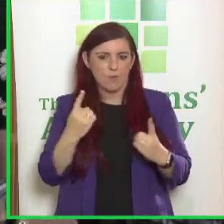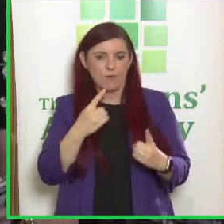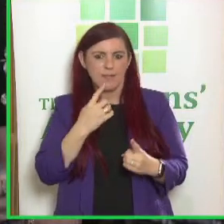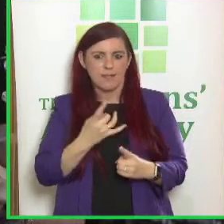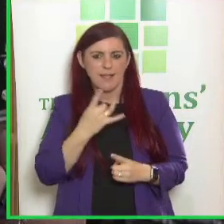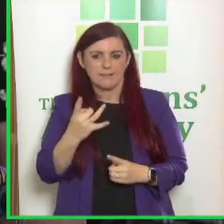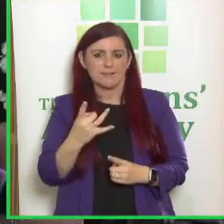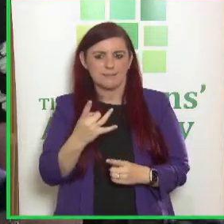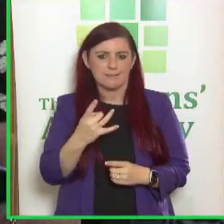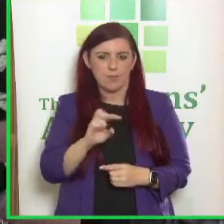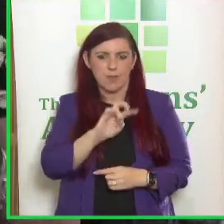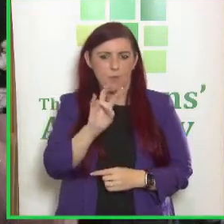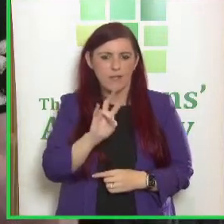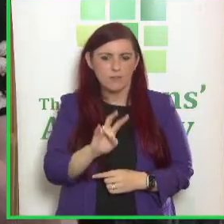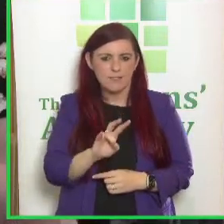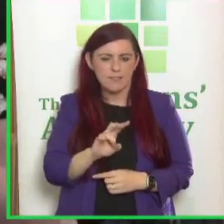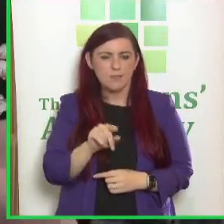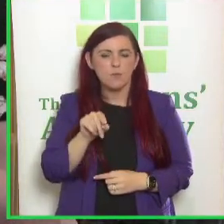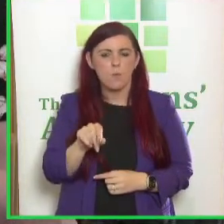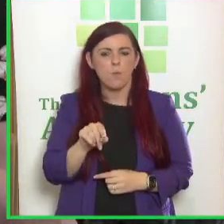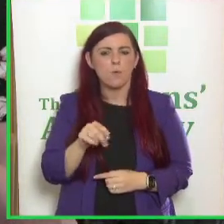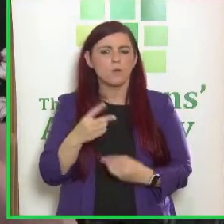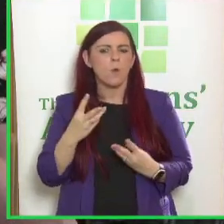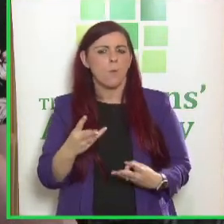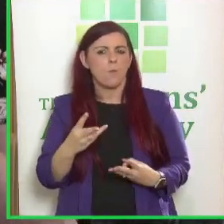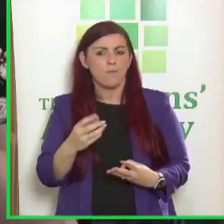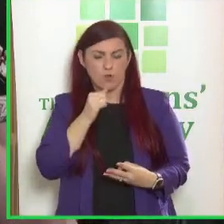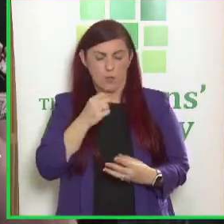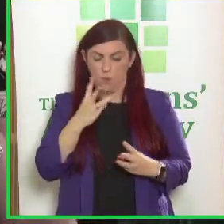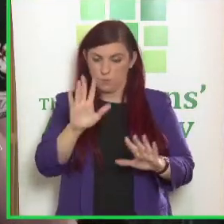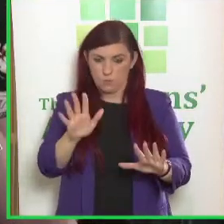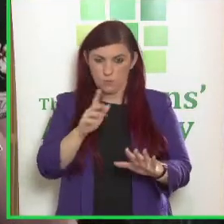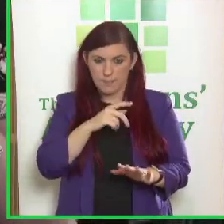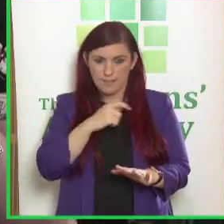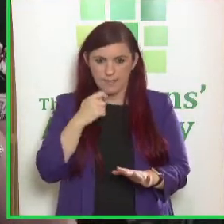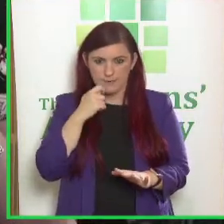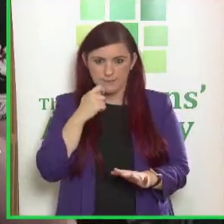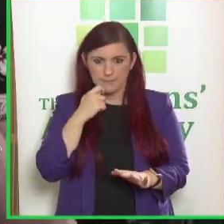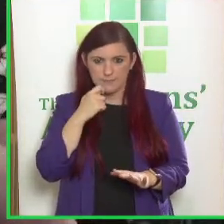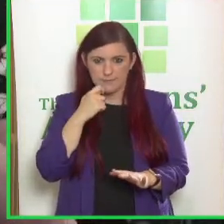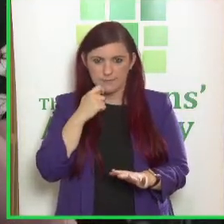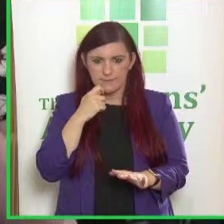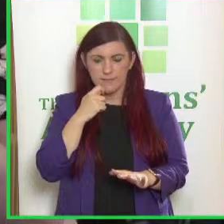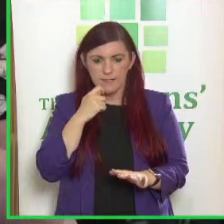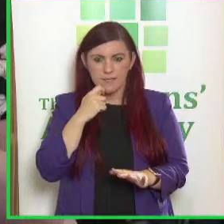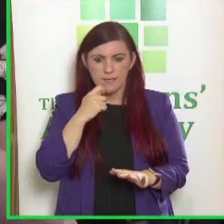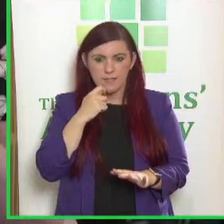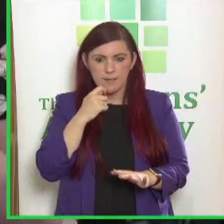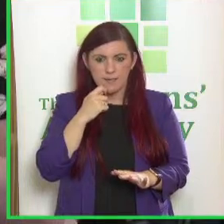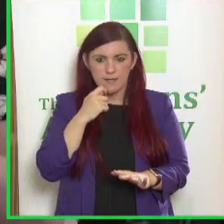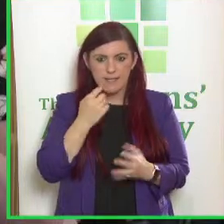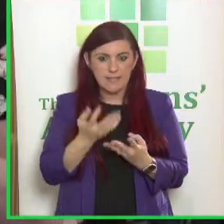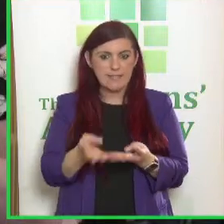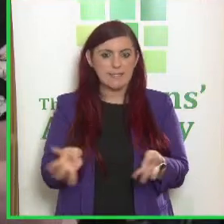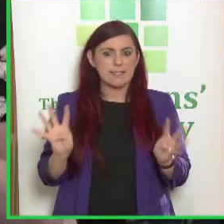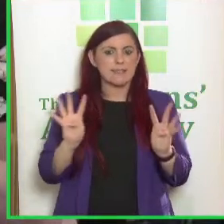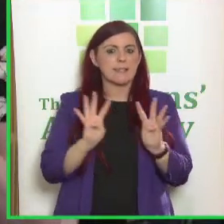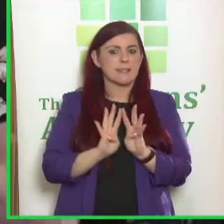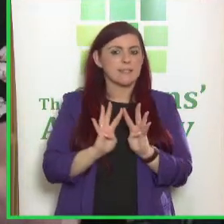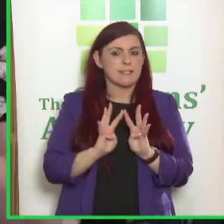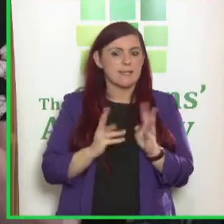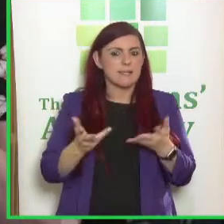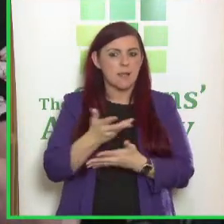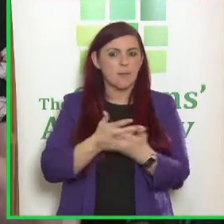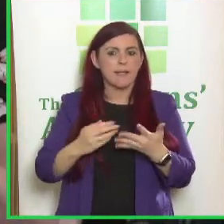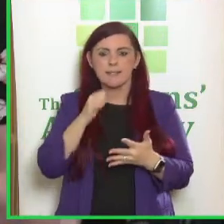Oireachtas on. And first I want to acknowledge the fact that the Citizens' Assembly didn't separate